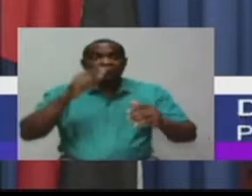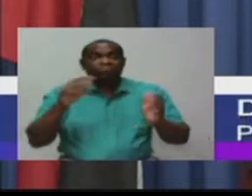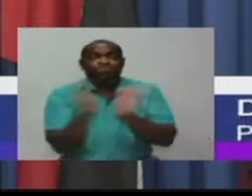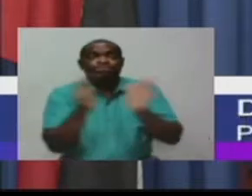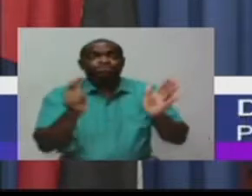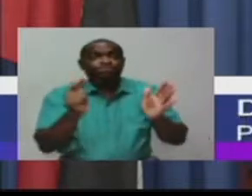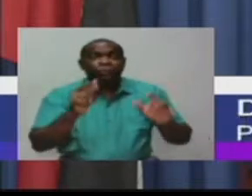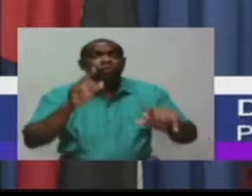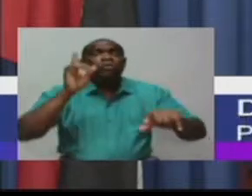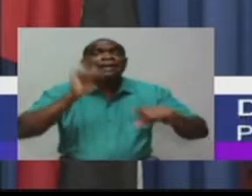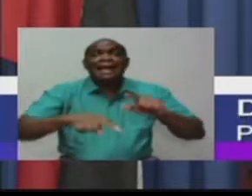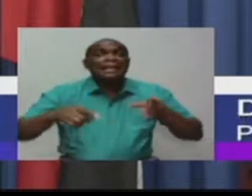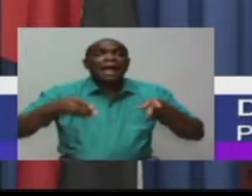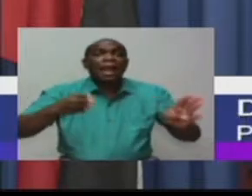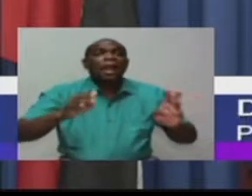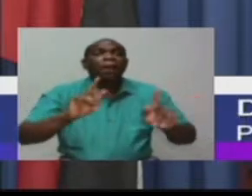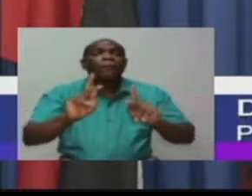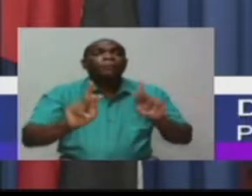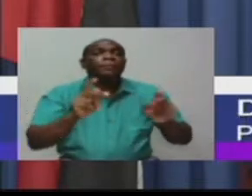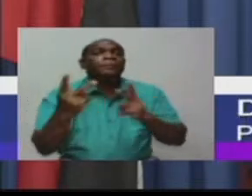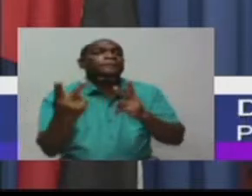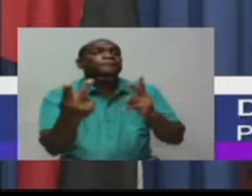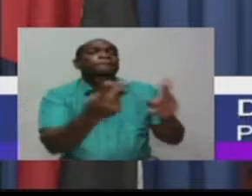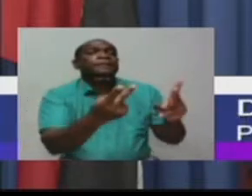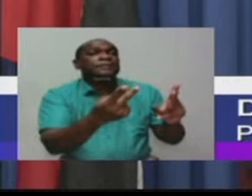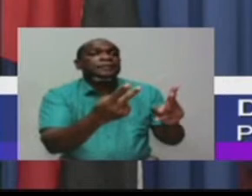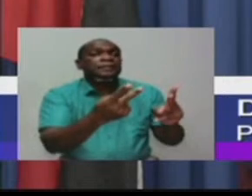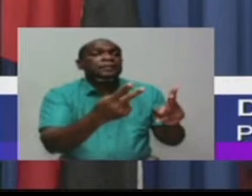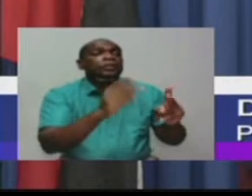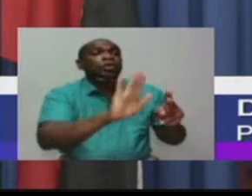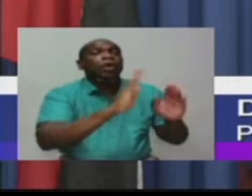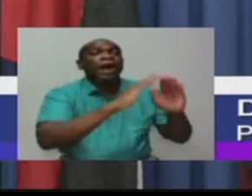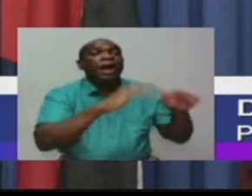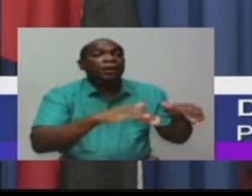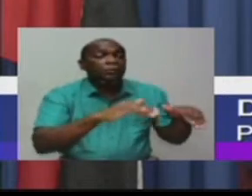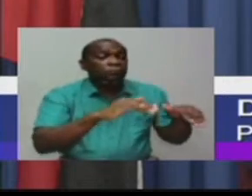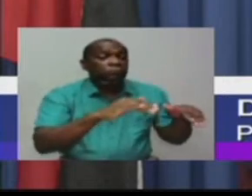you're allowed to meet one person on the pavement.